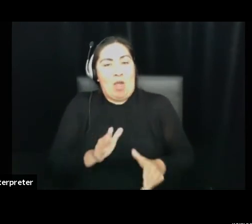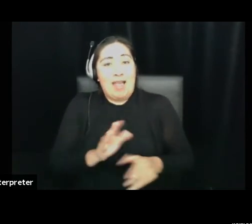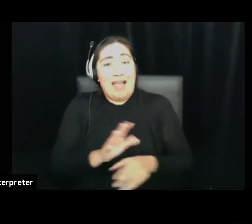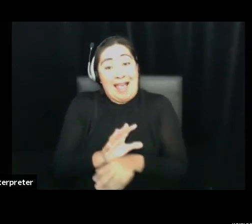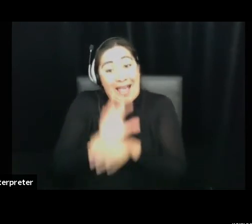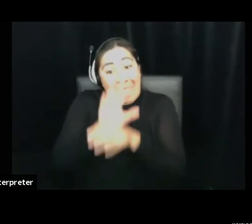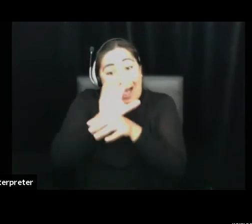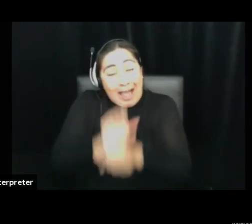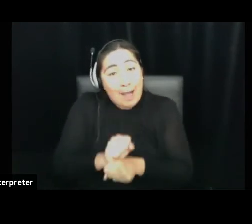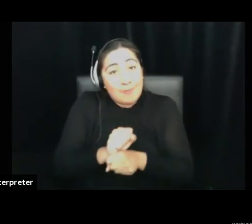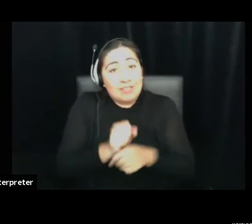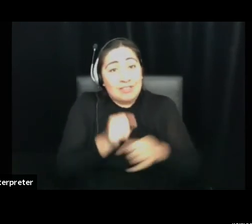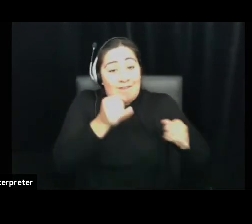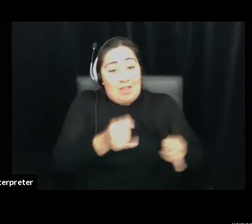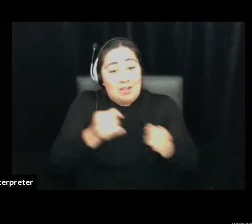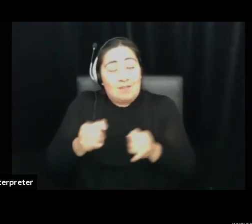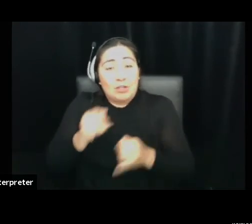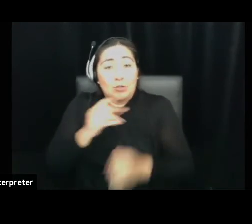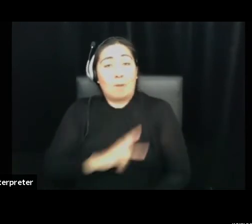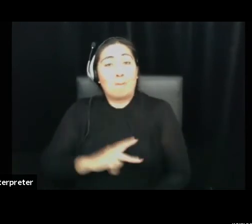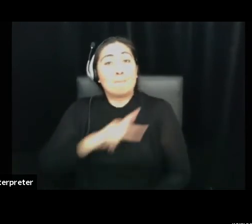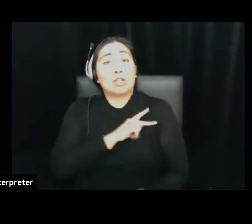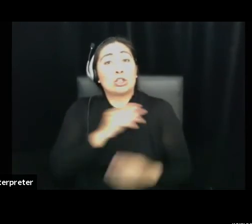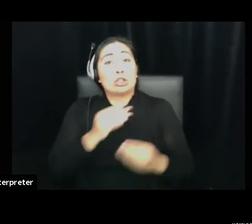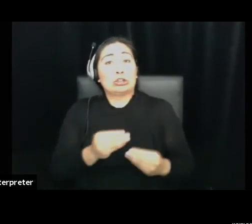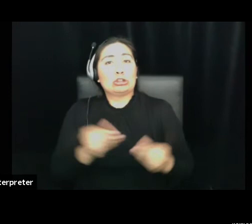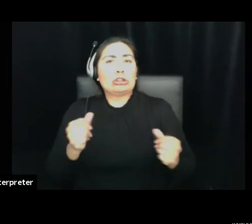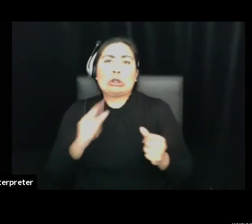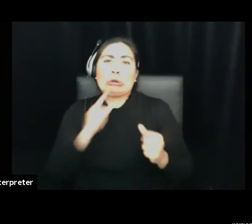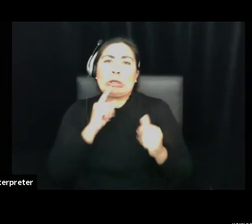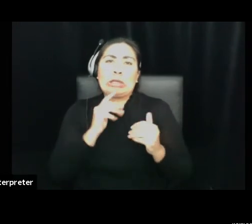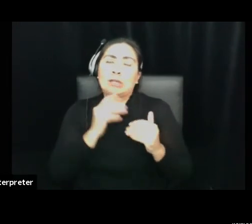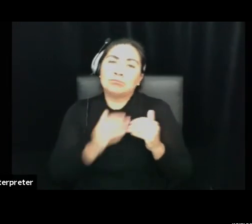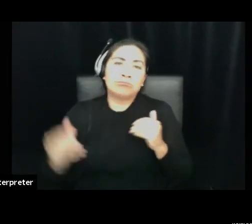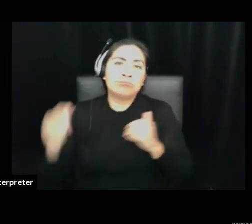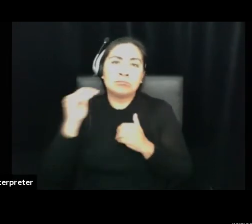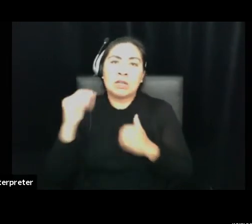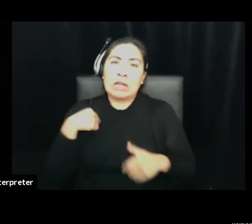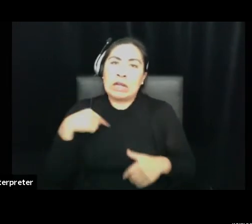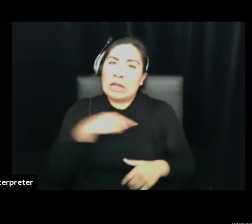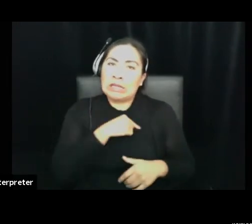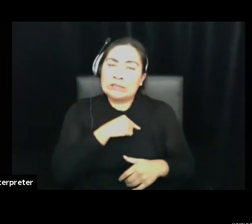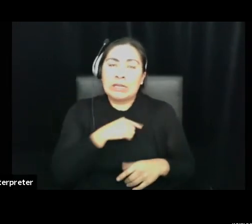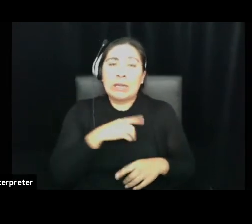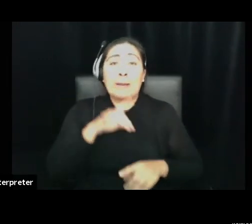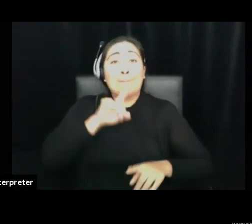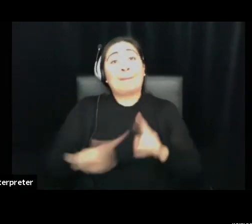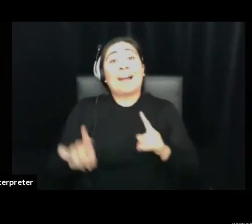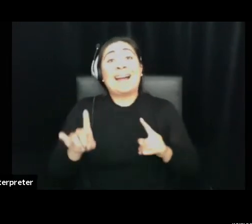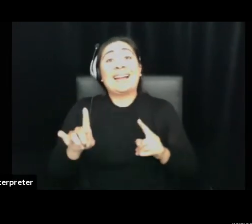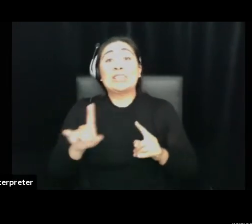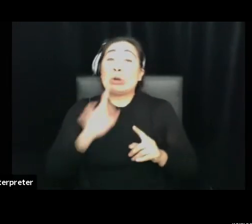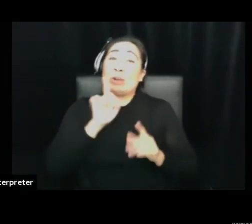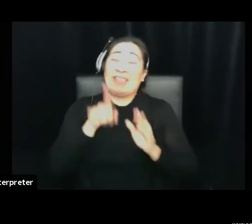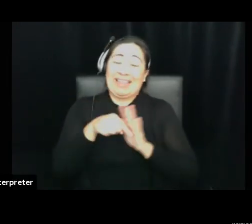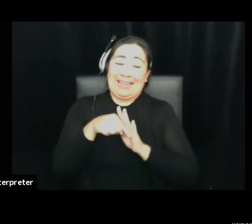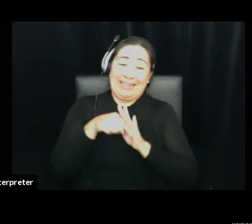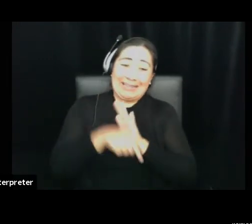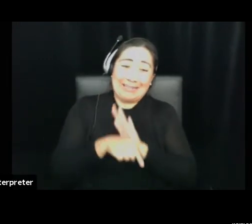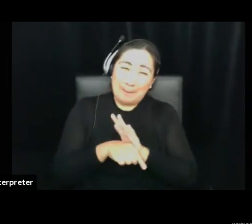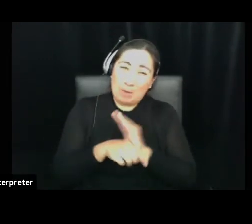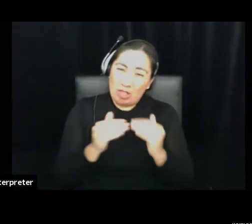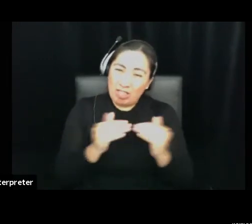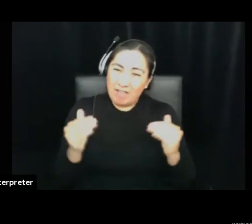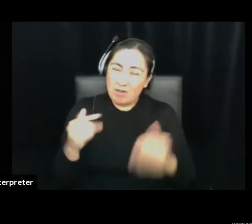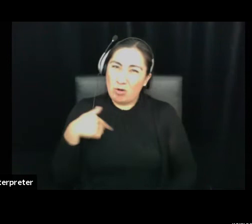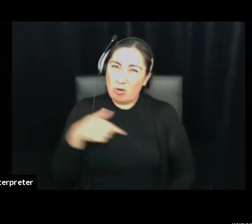of individual and personal solutions precede us. However, at a deeper level, we feel the